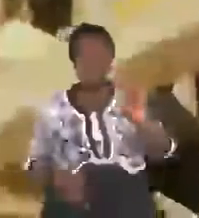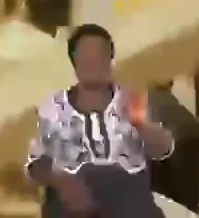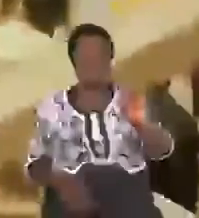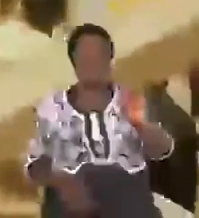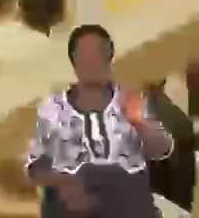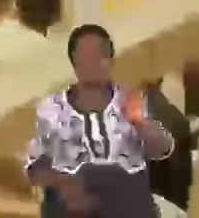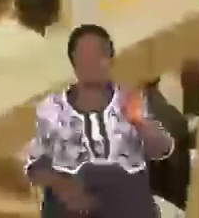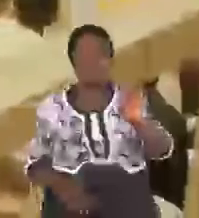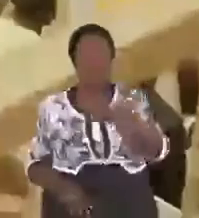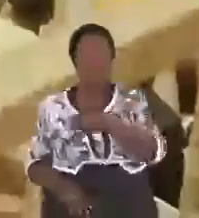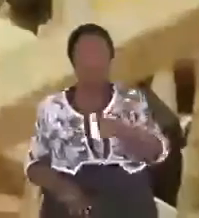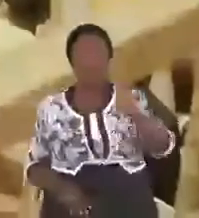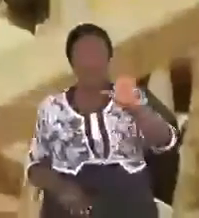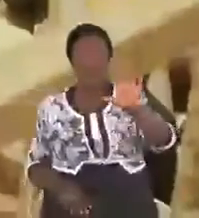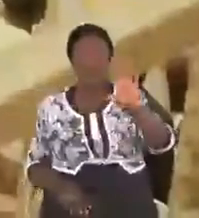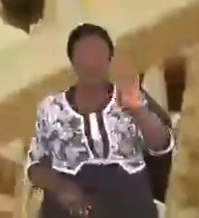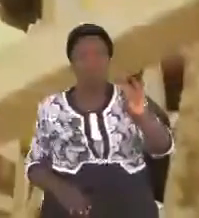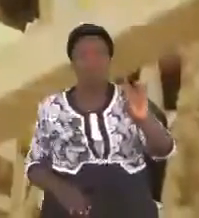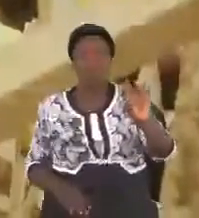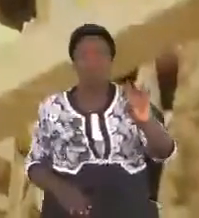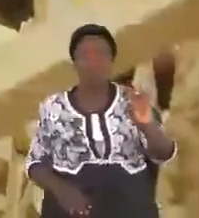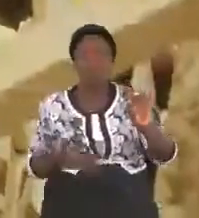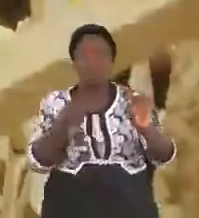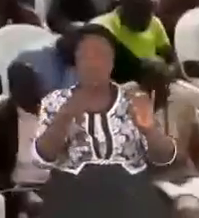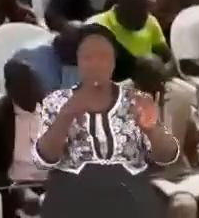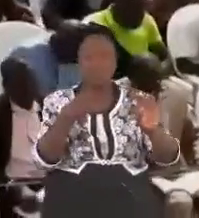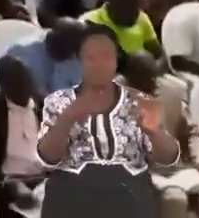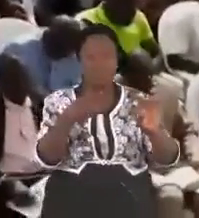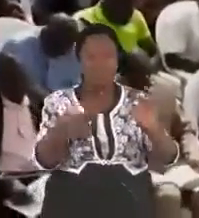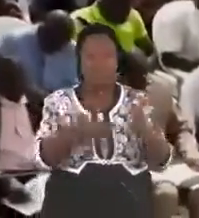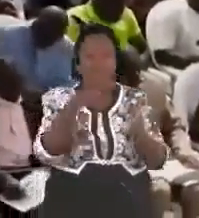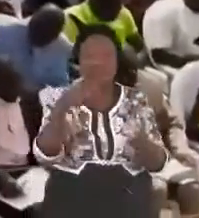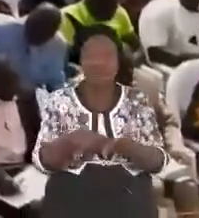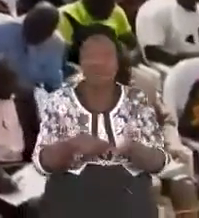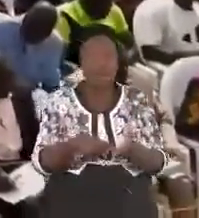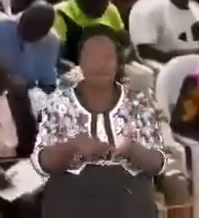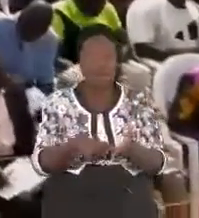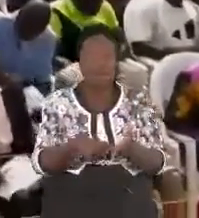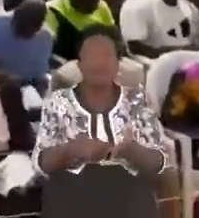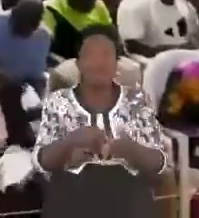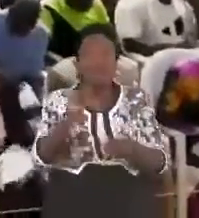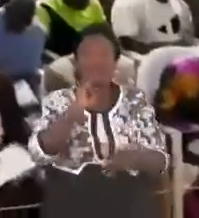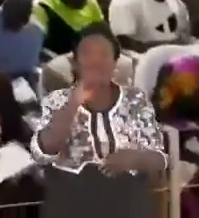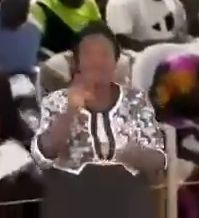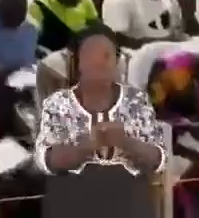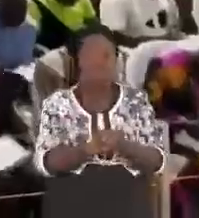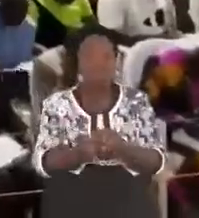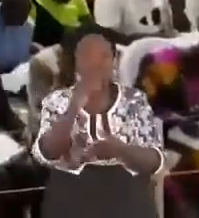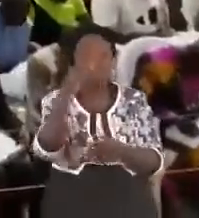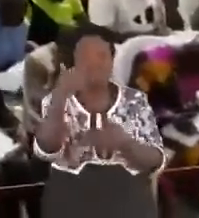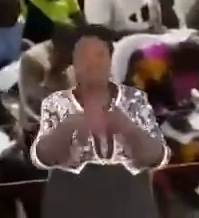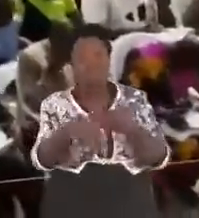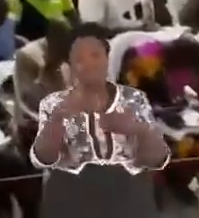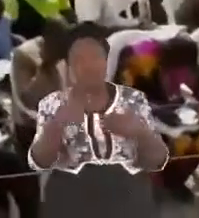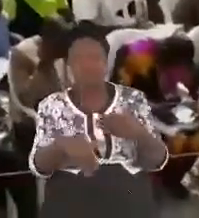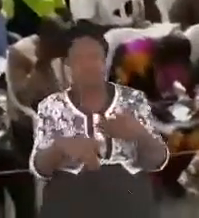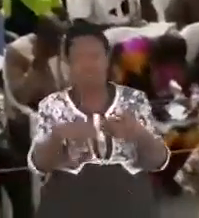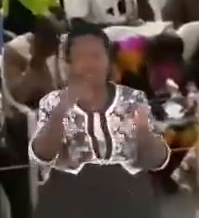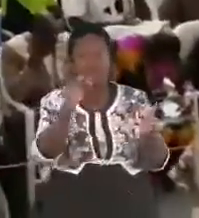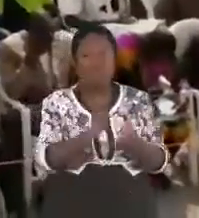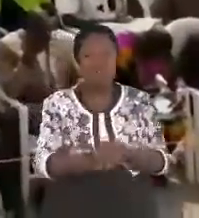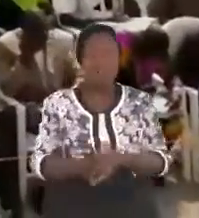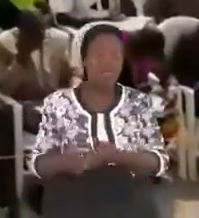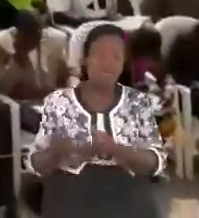verse 58 it says this is that bridge that came